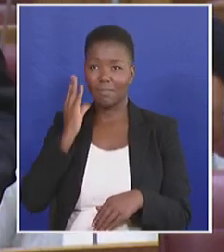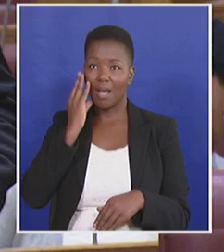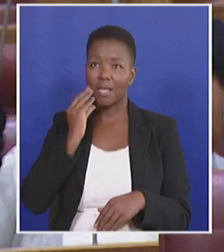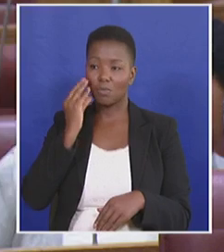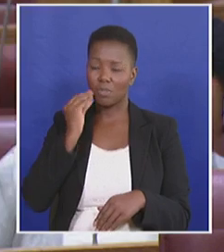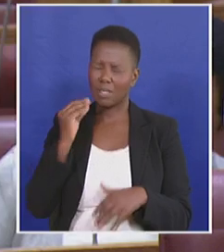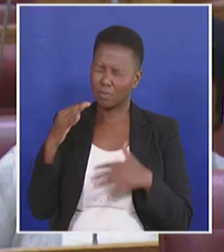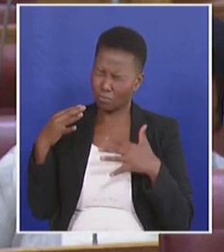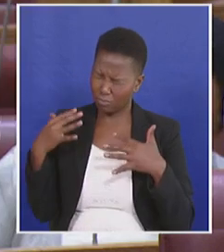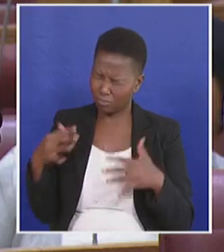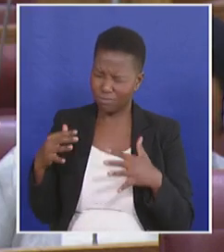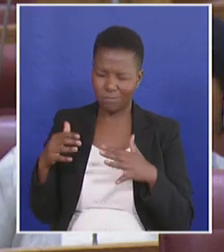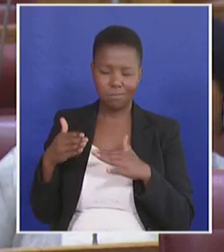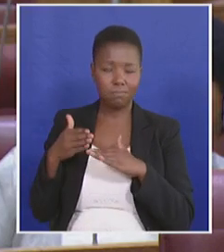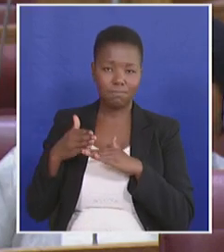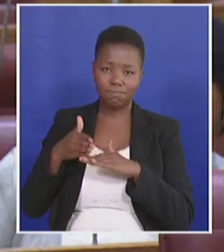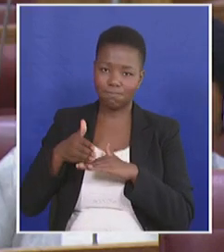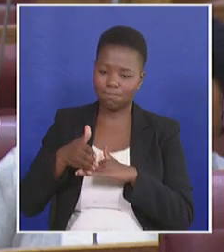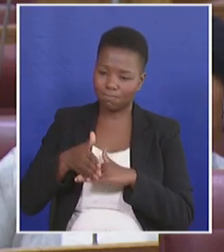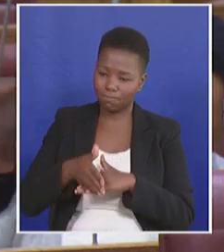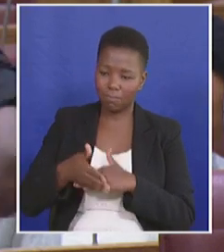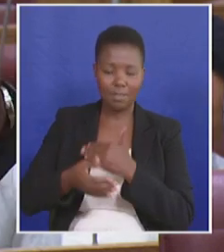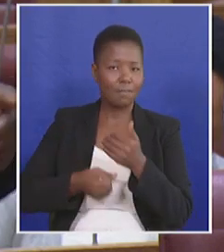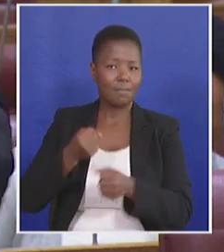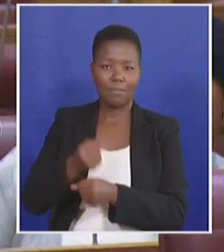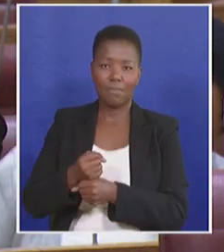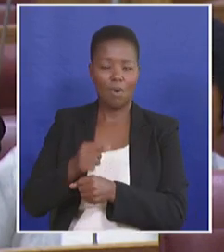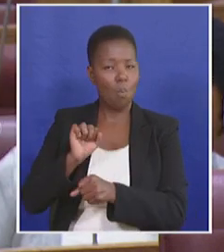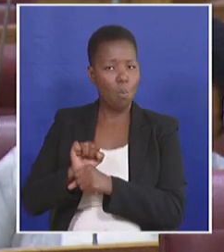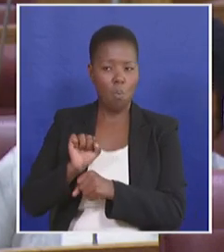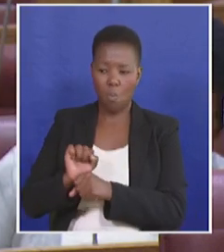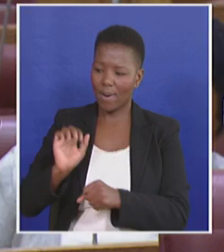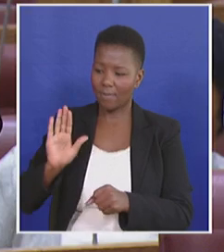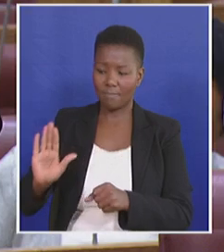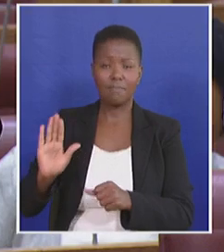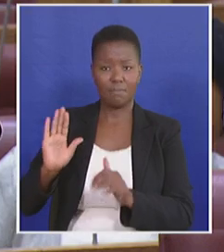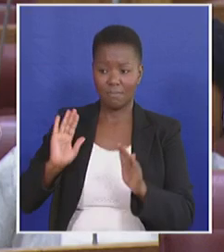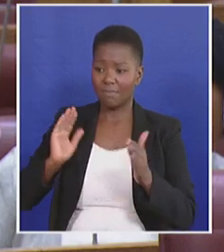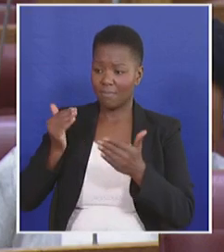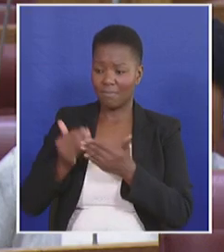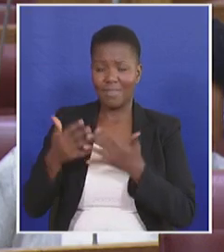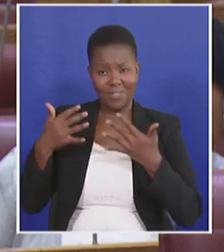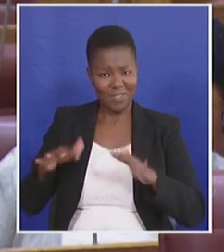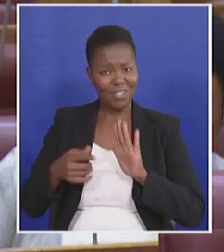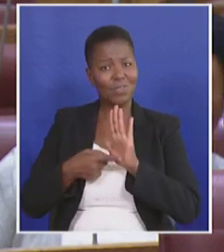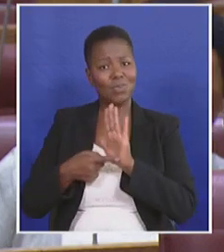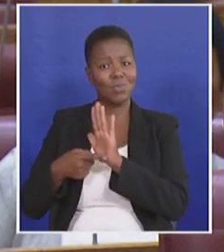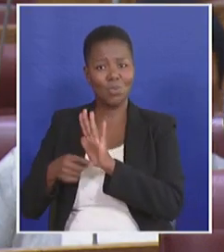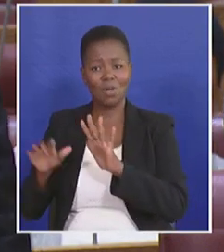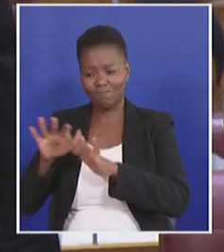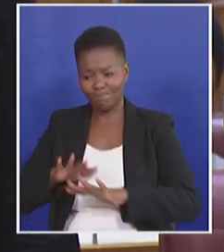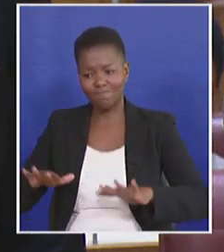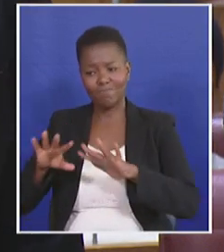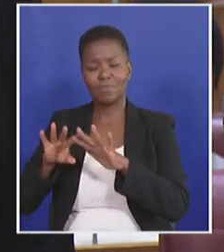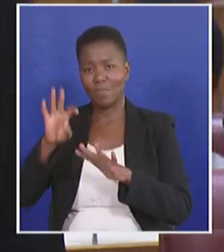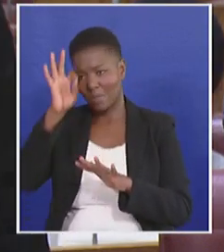experience in the South African Police Service, and that competence has been demonstrated in various ways within the South African Police